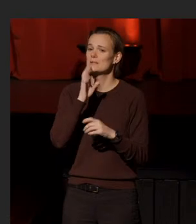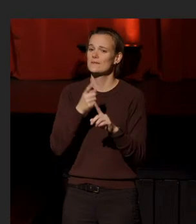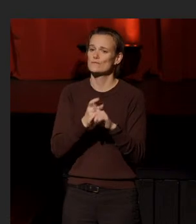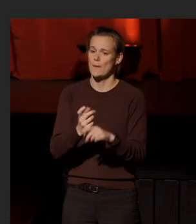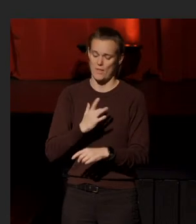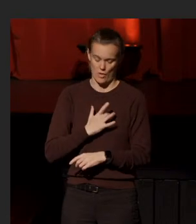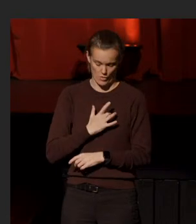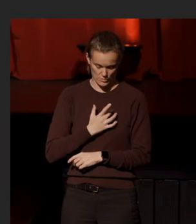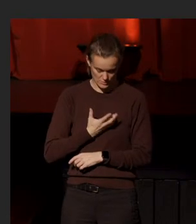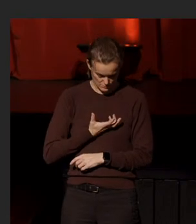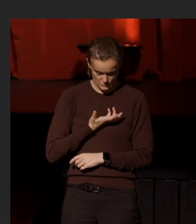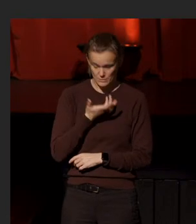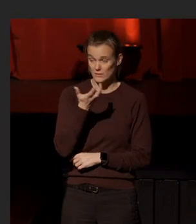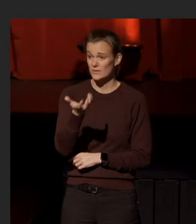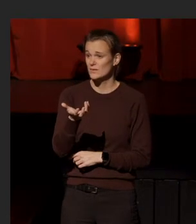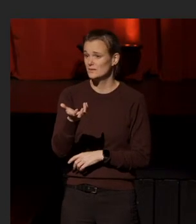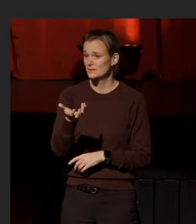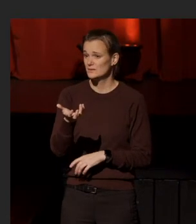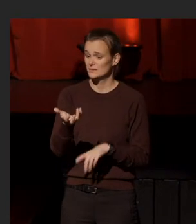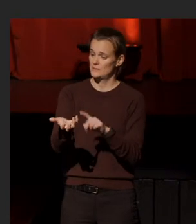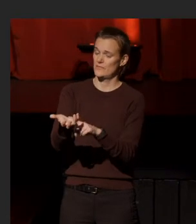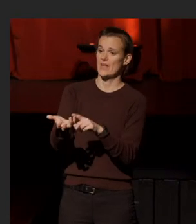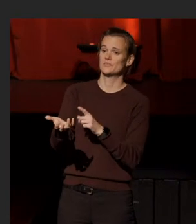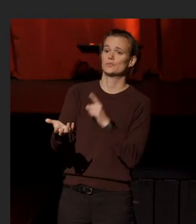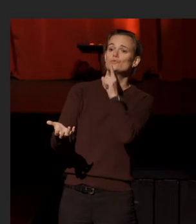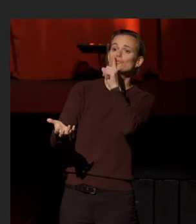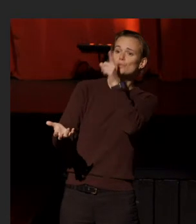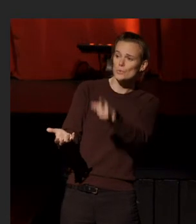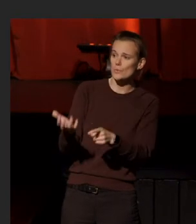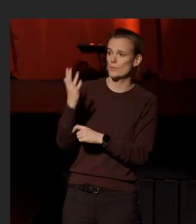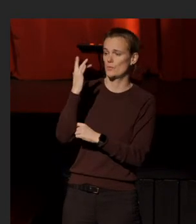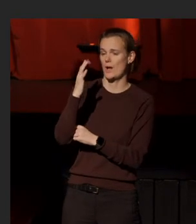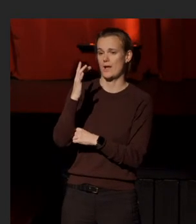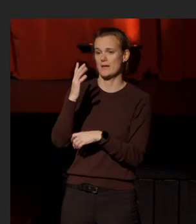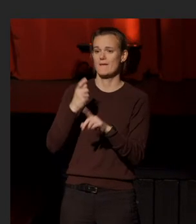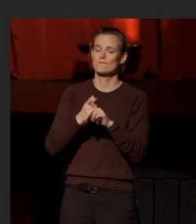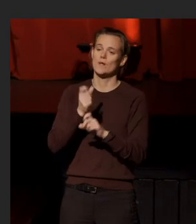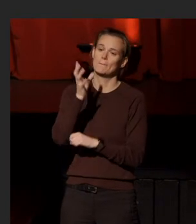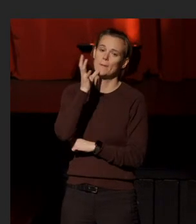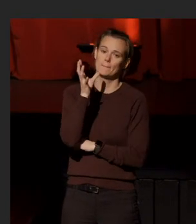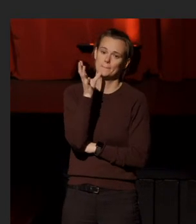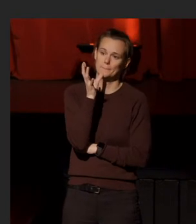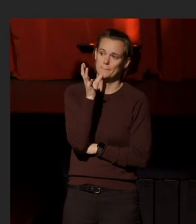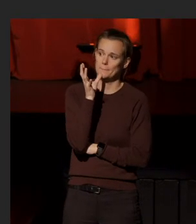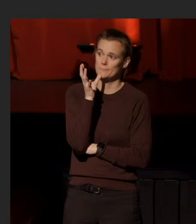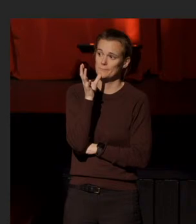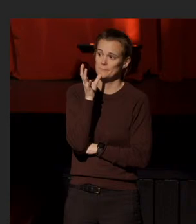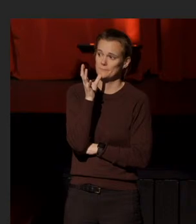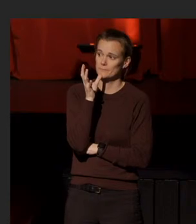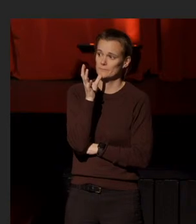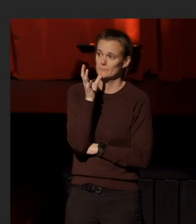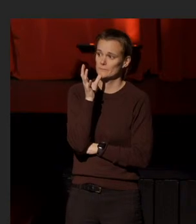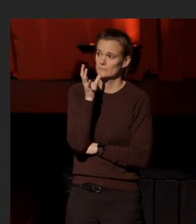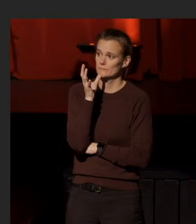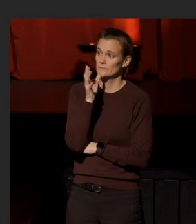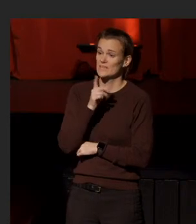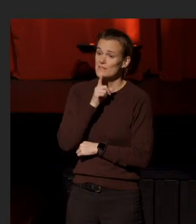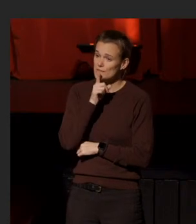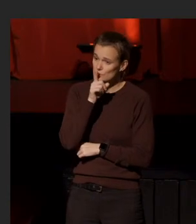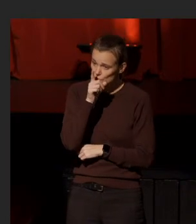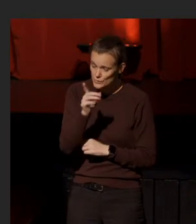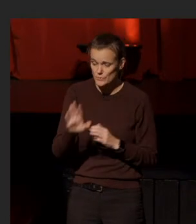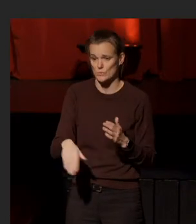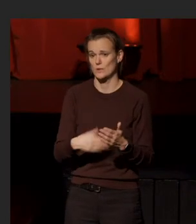the truth, because it's the language of your mother, and it's the language that all of us all over the